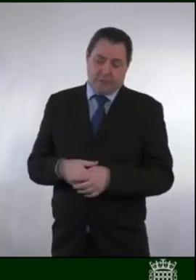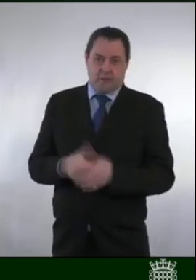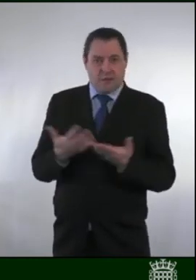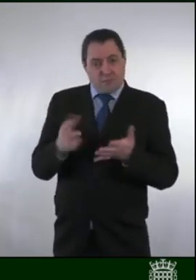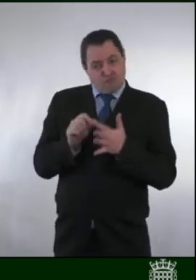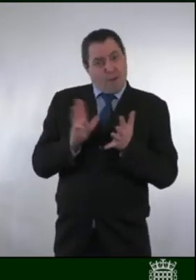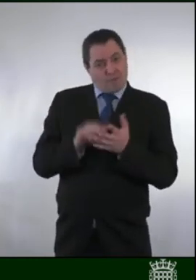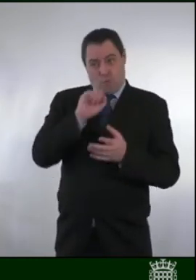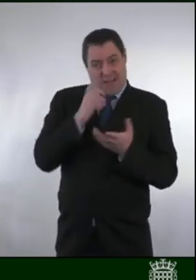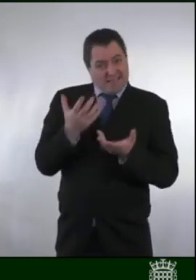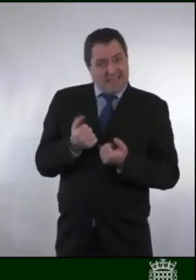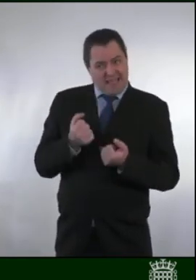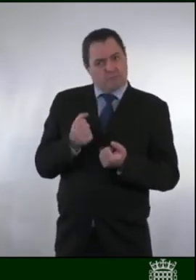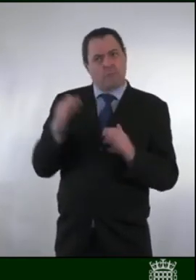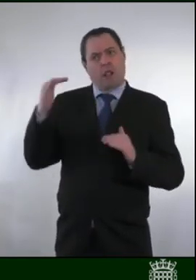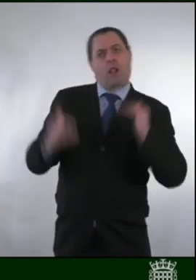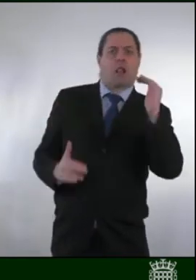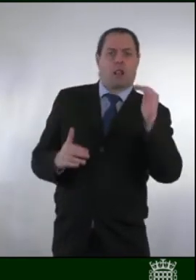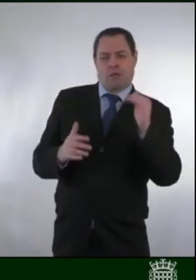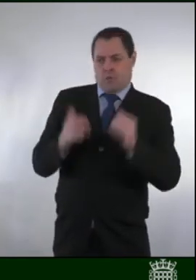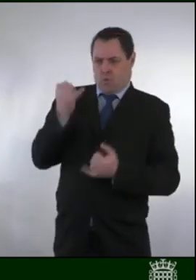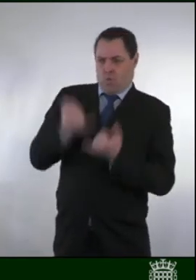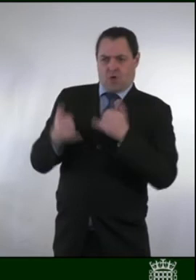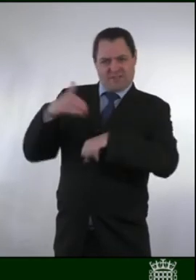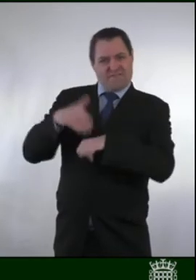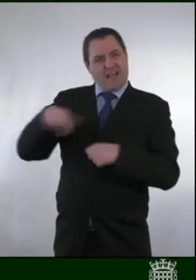finally recognise that this disparity is as a result of